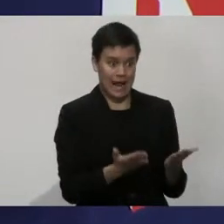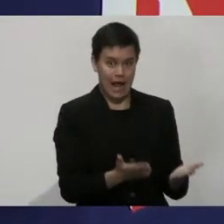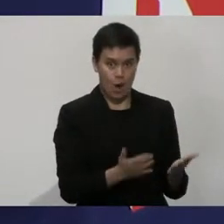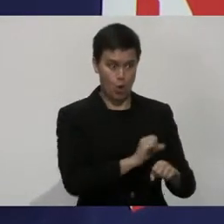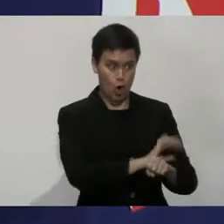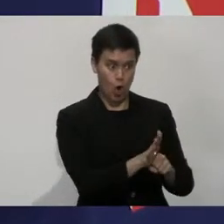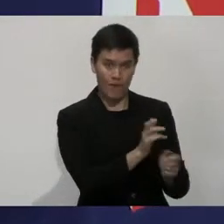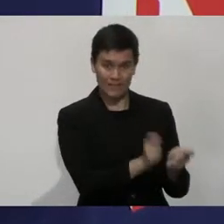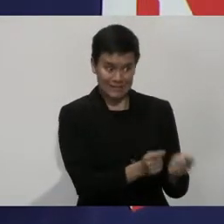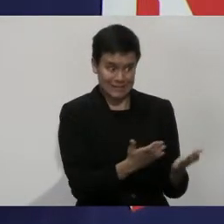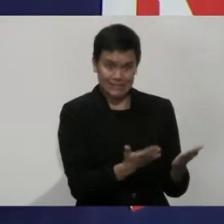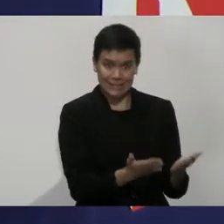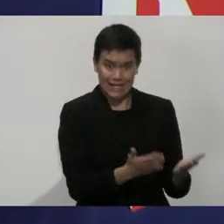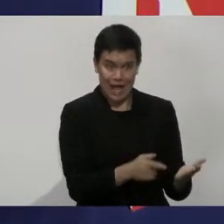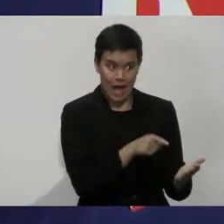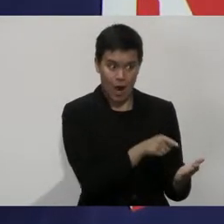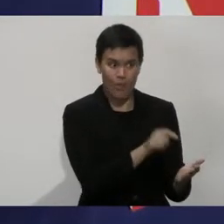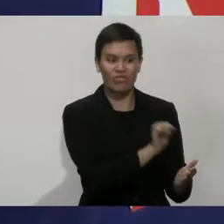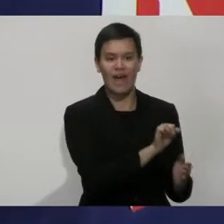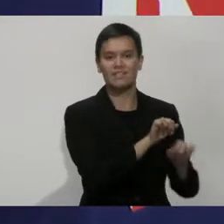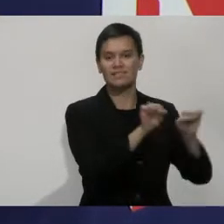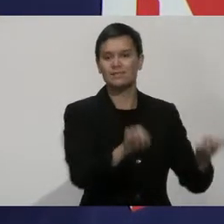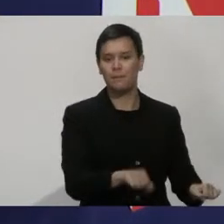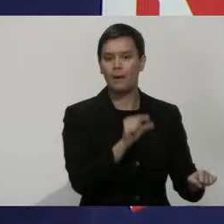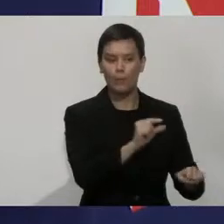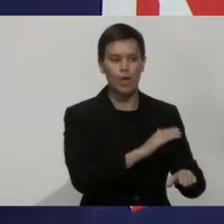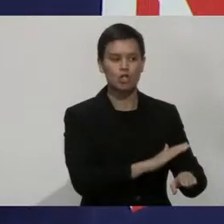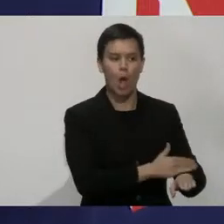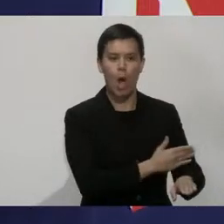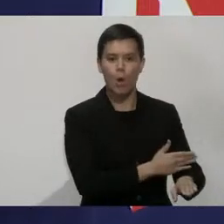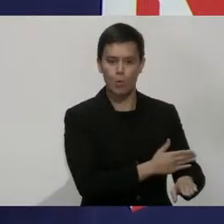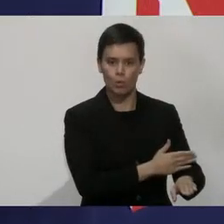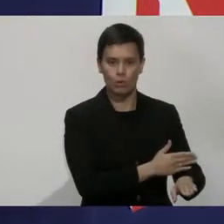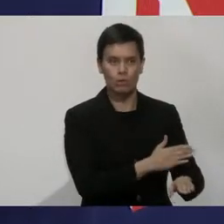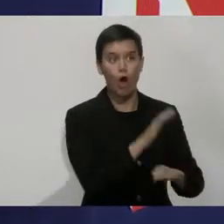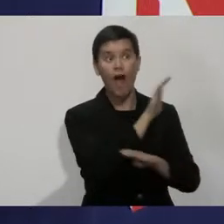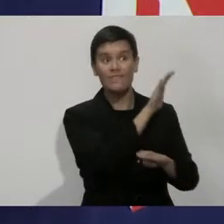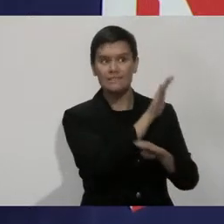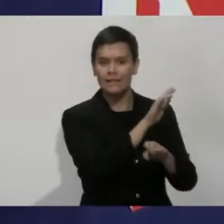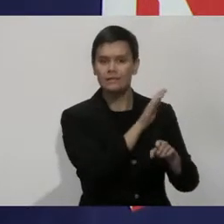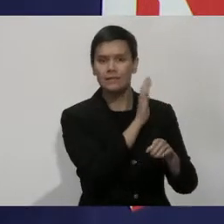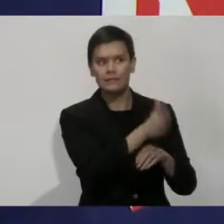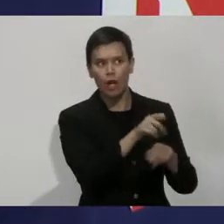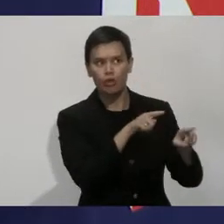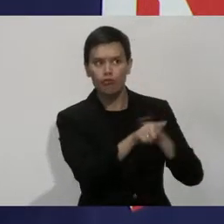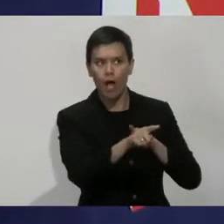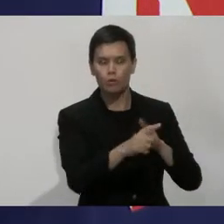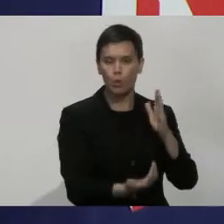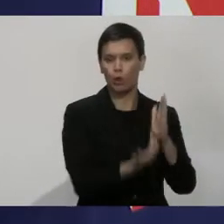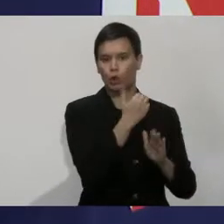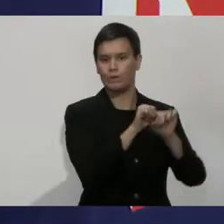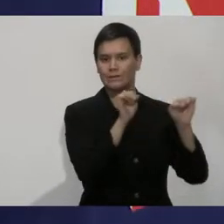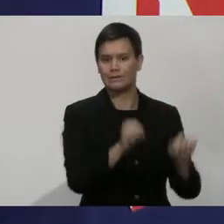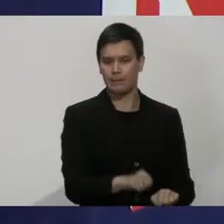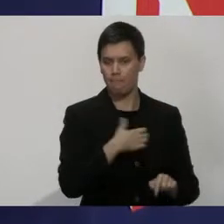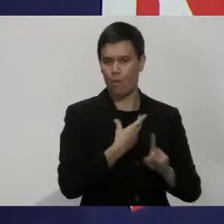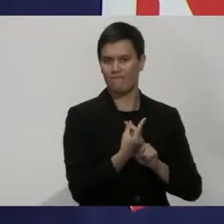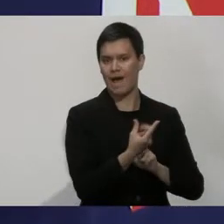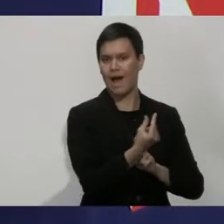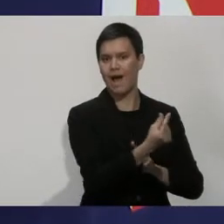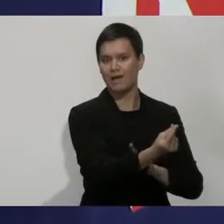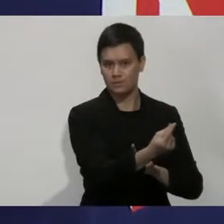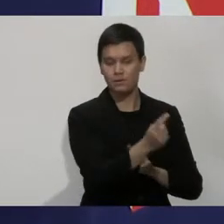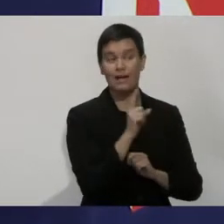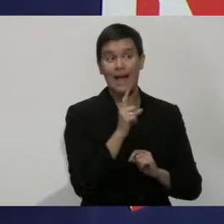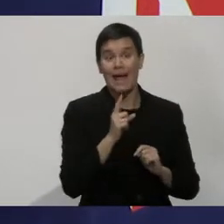around the world to get better, more reliable, faster tests. And New Zealand will, of course, adopt those when they're reliable and when they're readily available. At